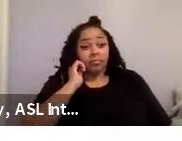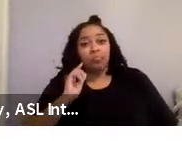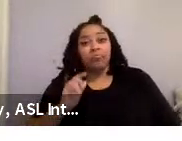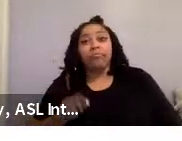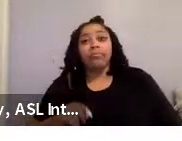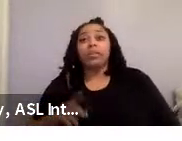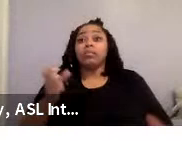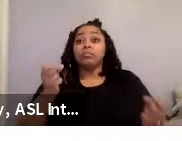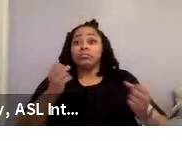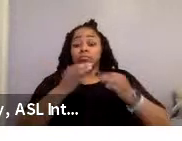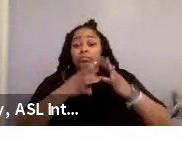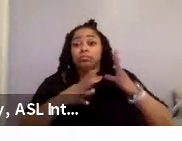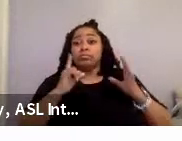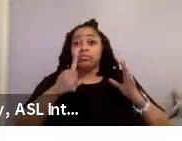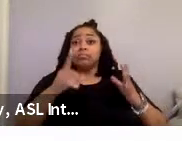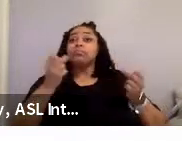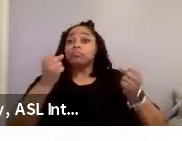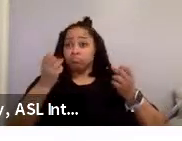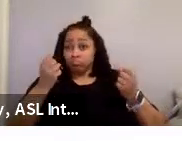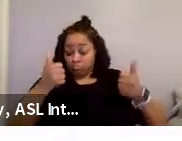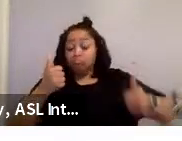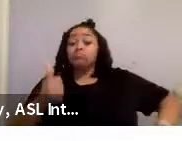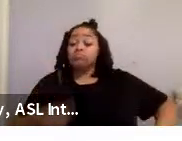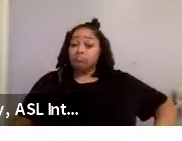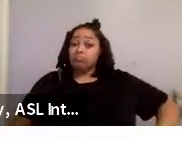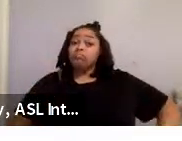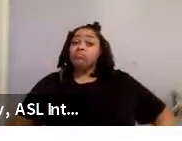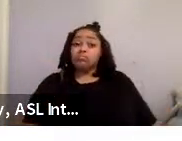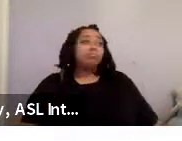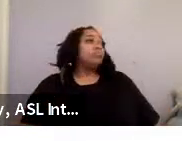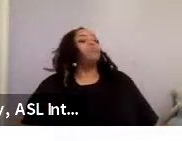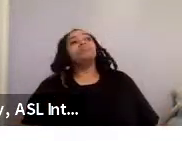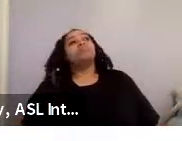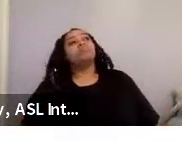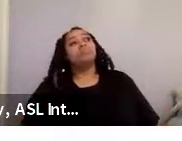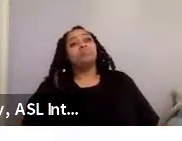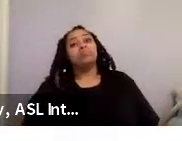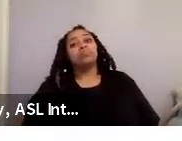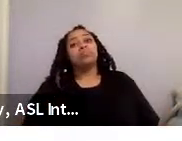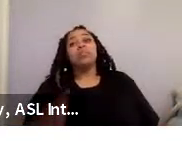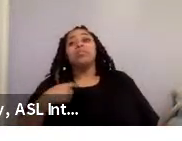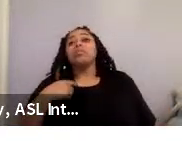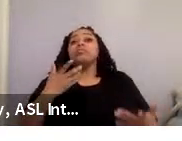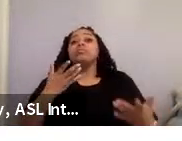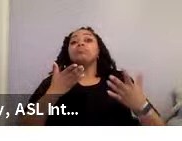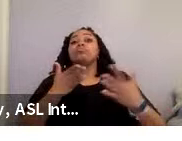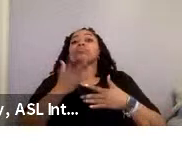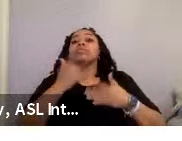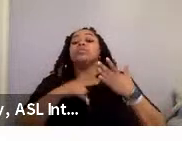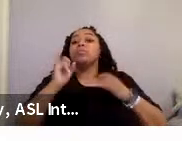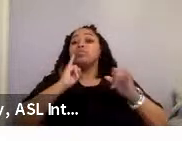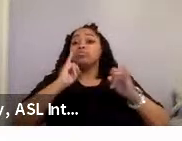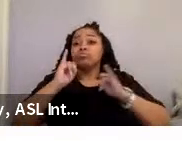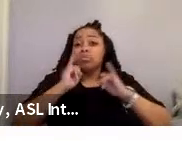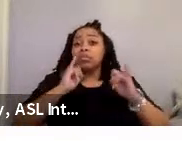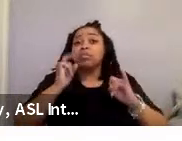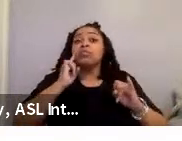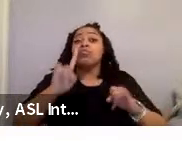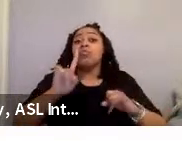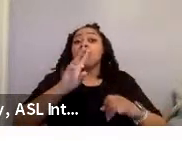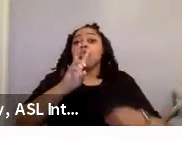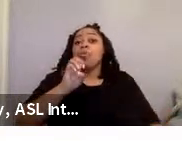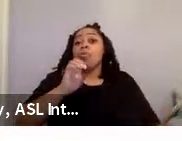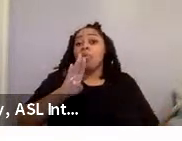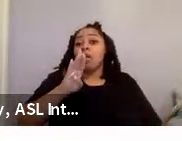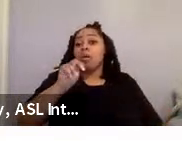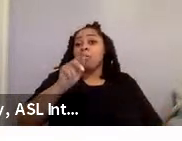Sign language interpreter, you're going to sign for me? Thank you. We're going to just run through some of the instructions about the webinar